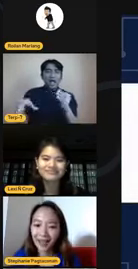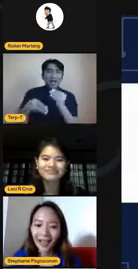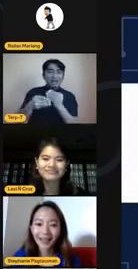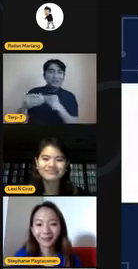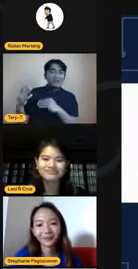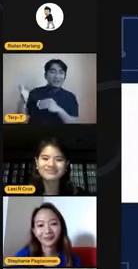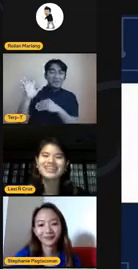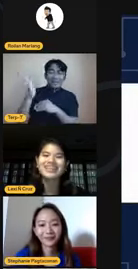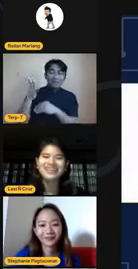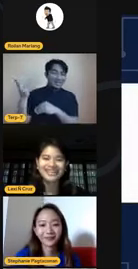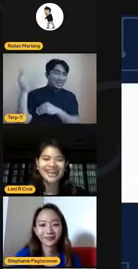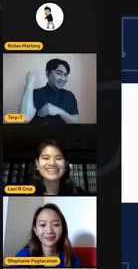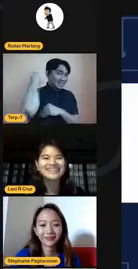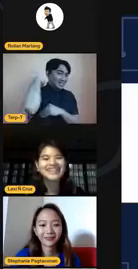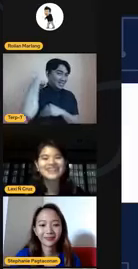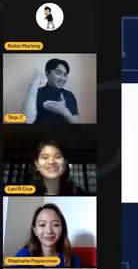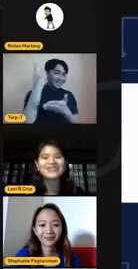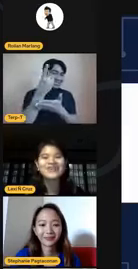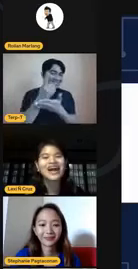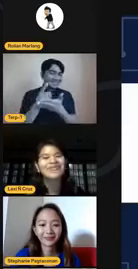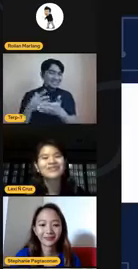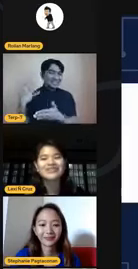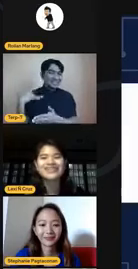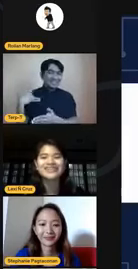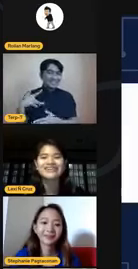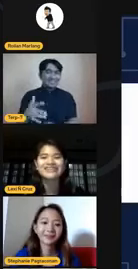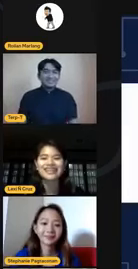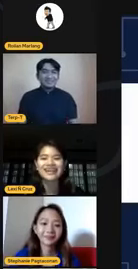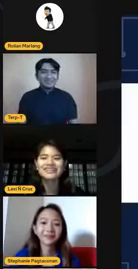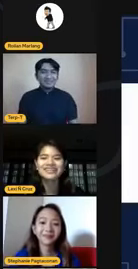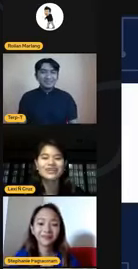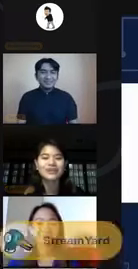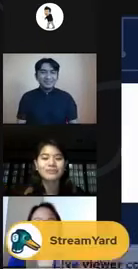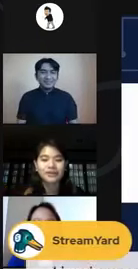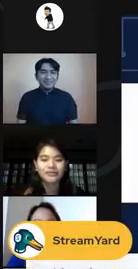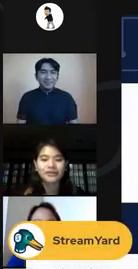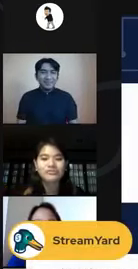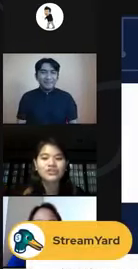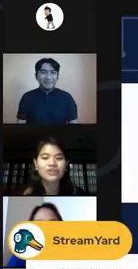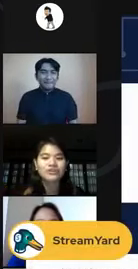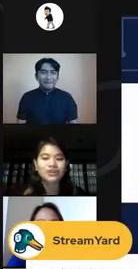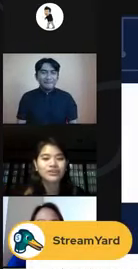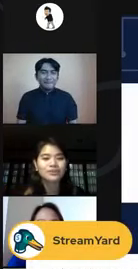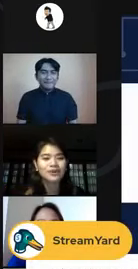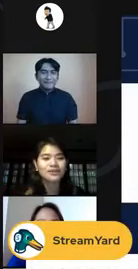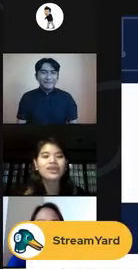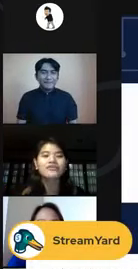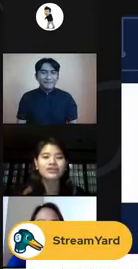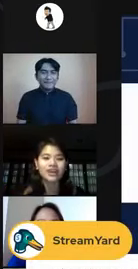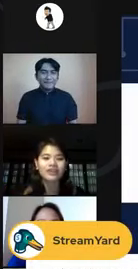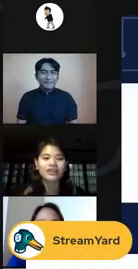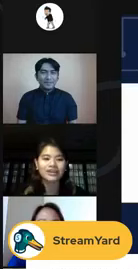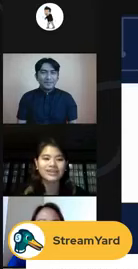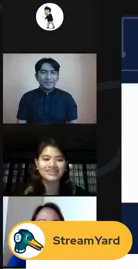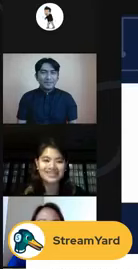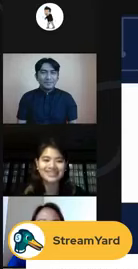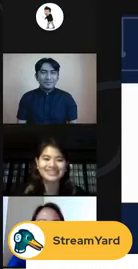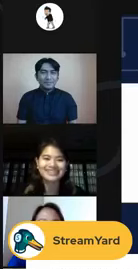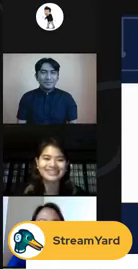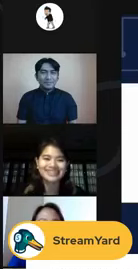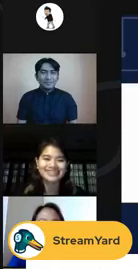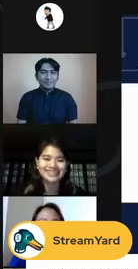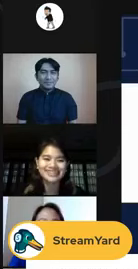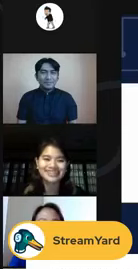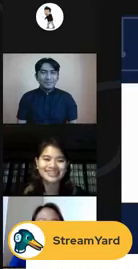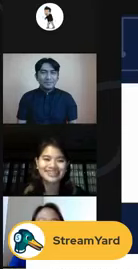at the back. Yes, they too have 3 sticker designs that you can pick from to show your support for their